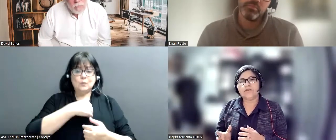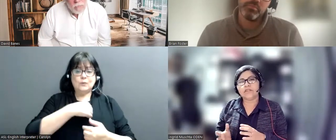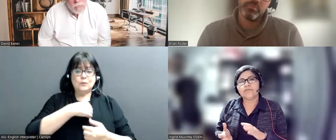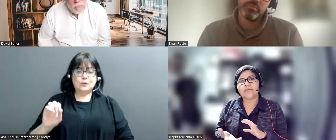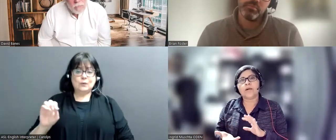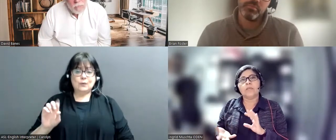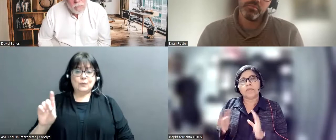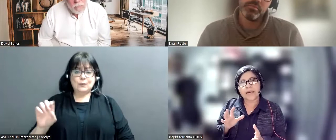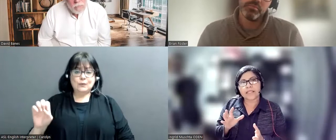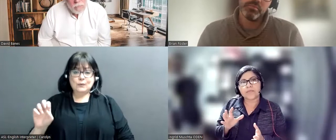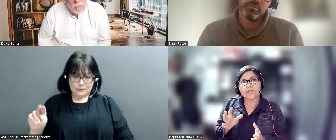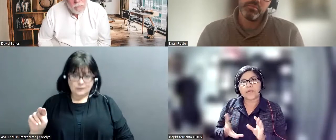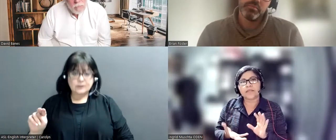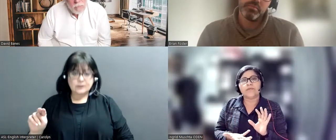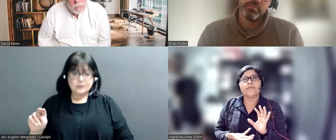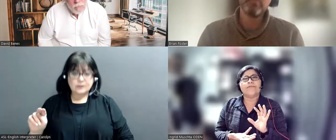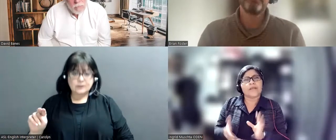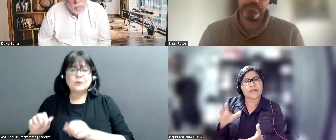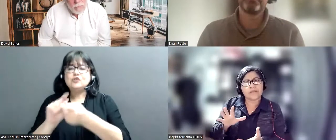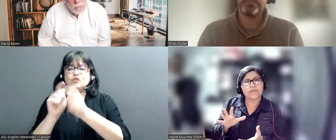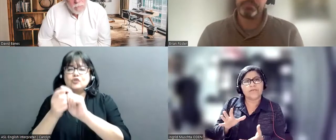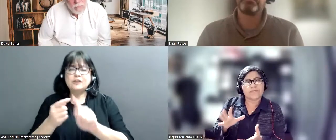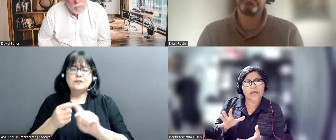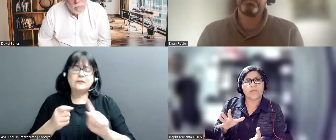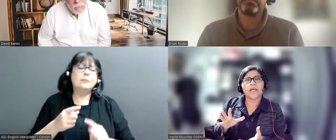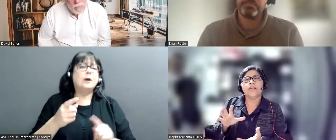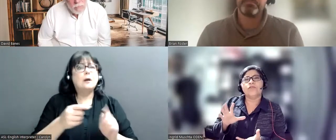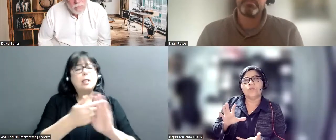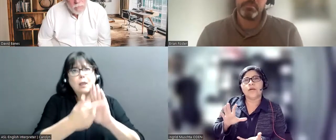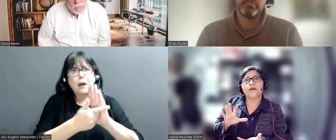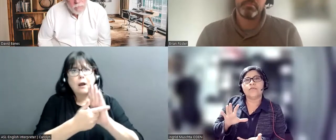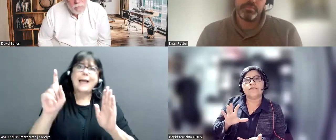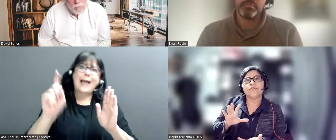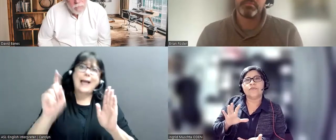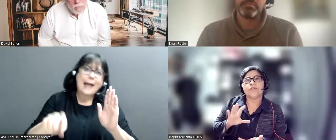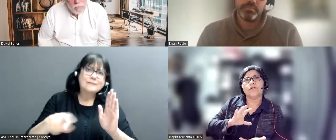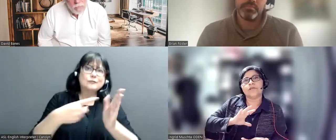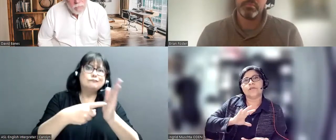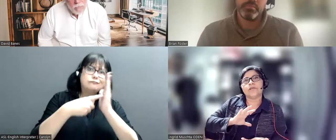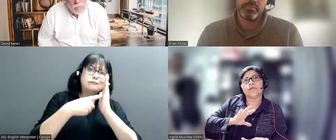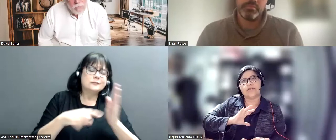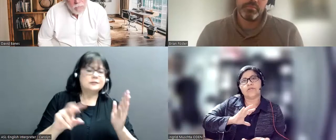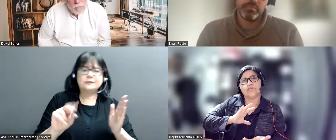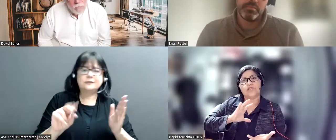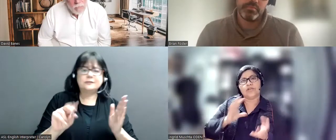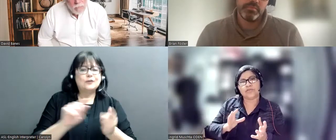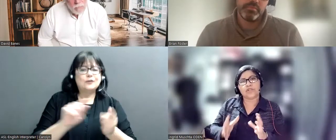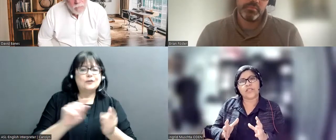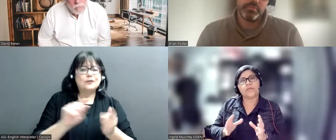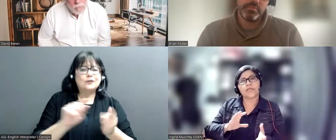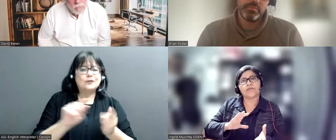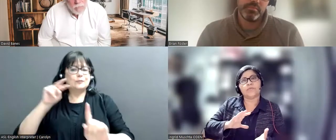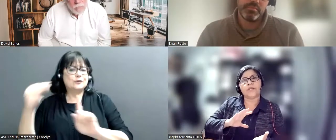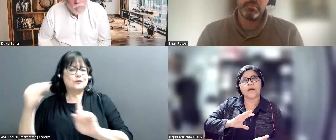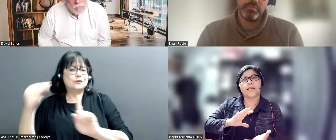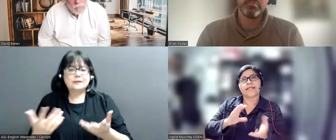ability to turn it from a compliance perspective, from that regulatory framework, to one of your organizational culture changing